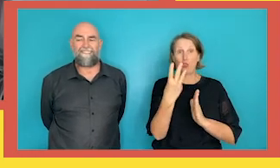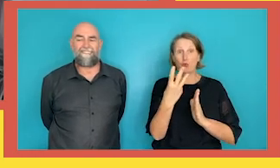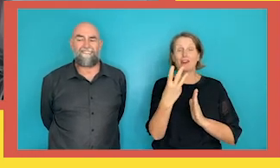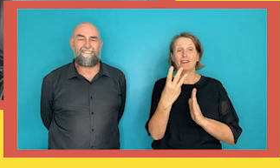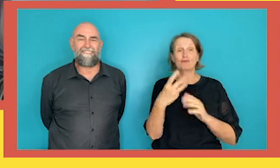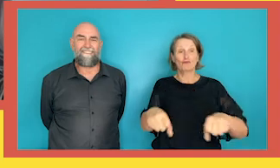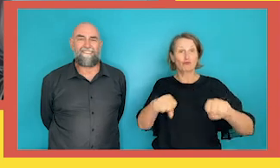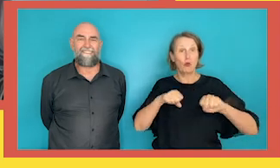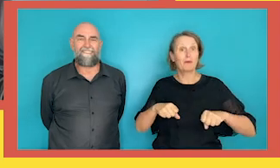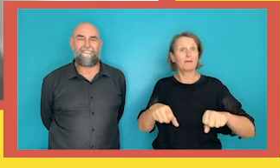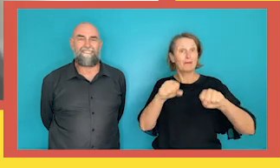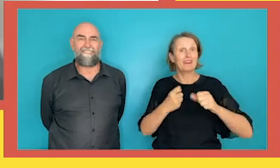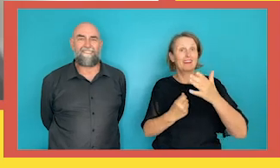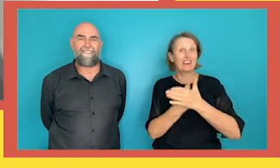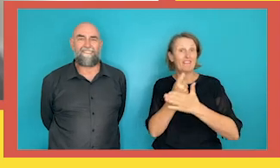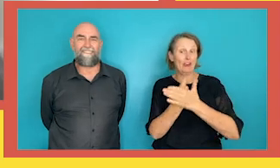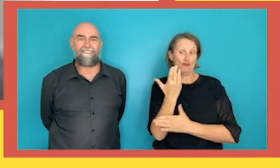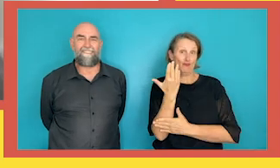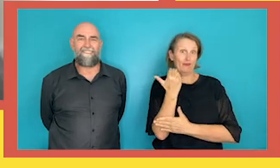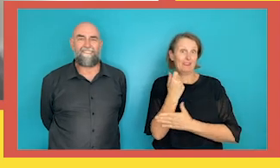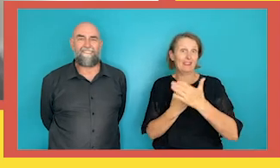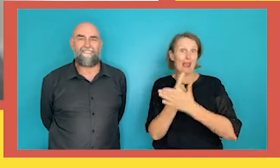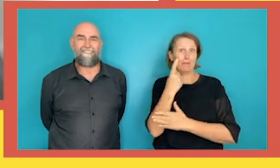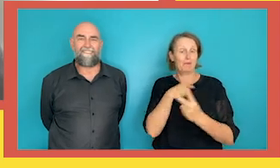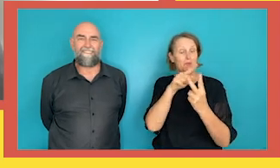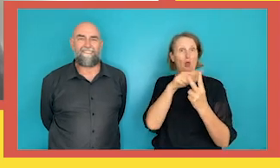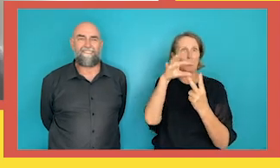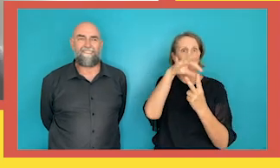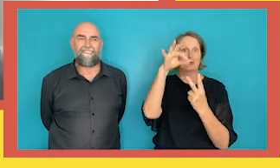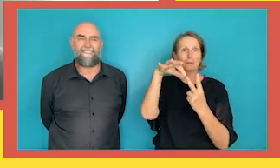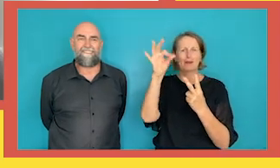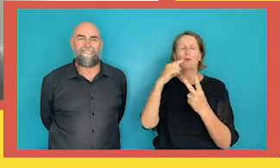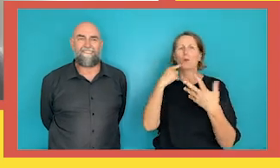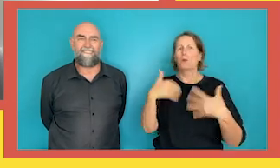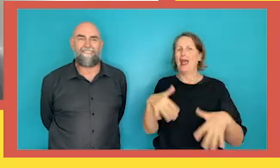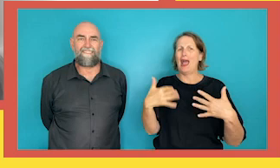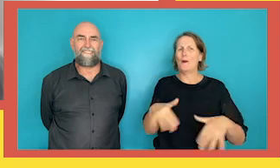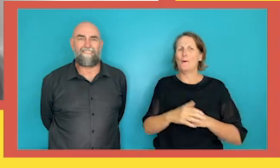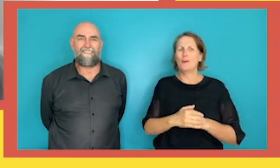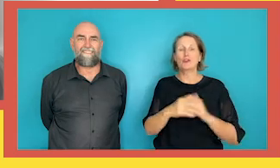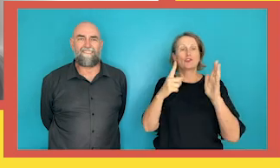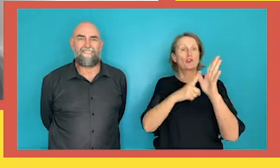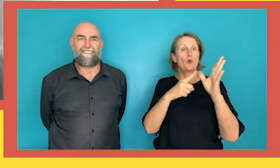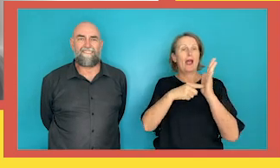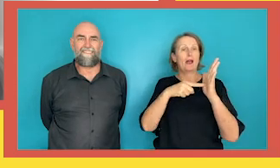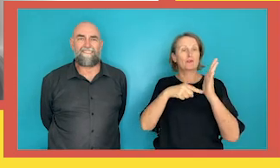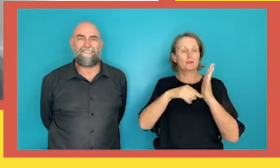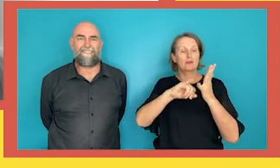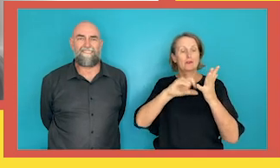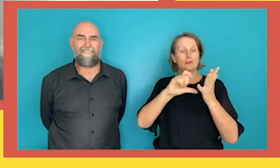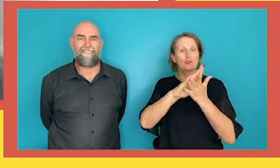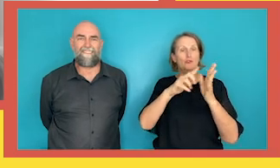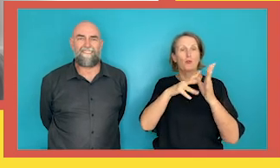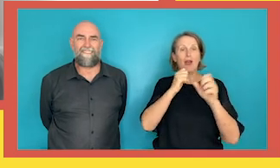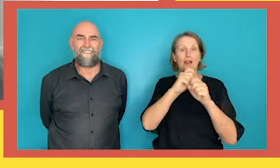event at the recent Rowing Australia Awards. That is massive. So Al Schwager was also named